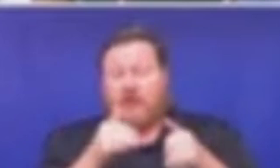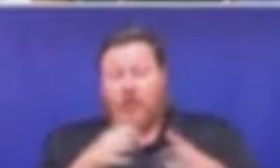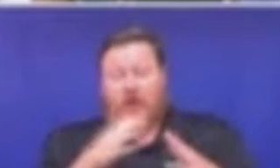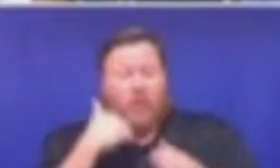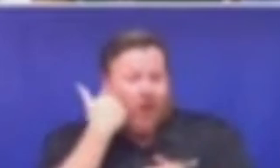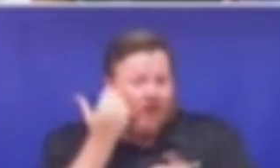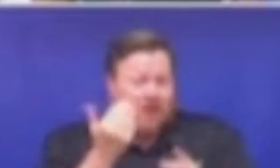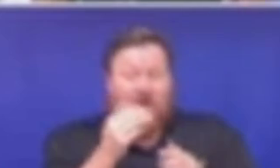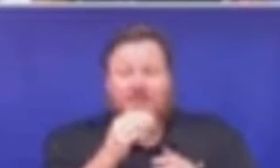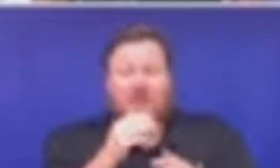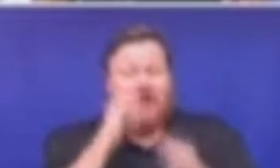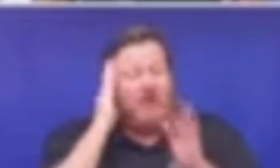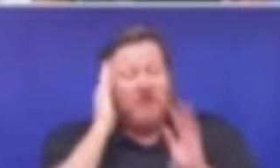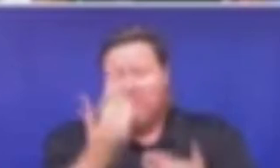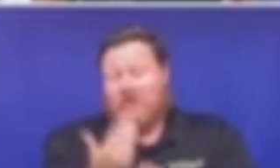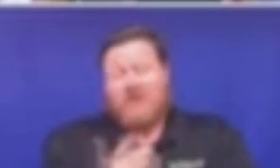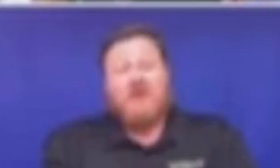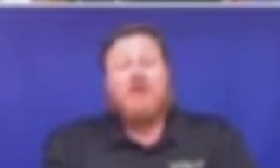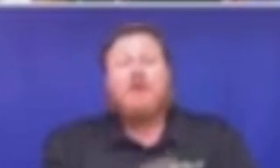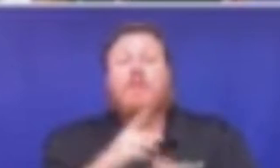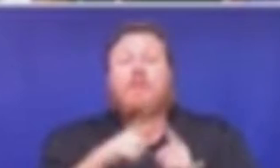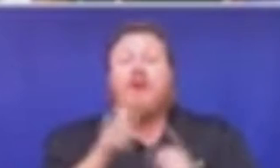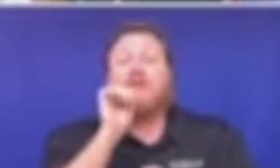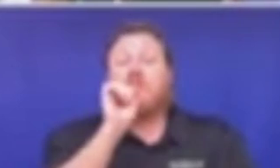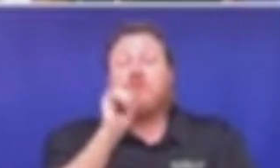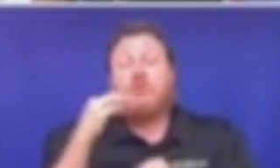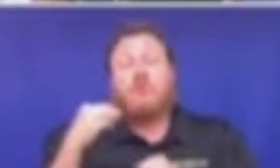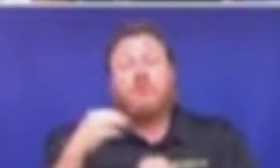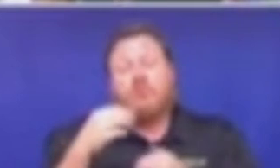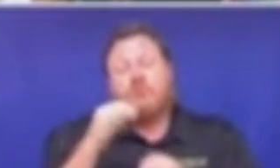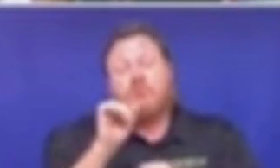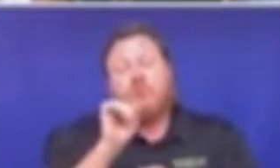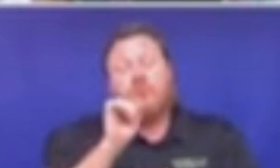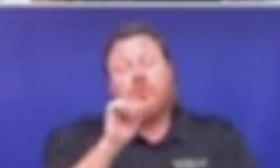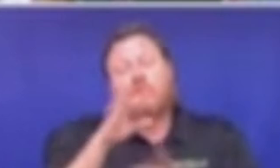but you are at liberty to respond to it.